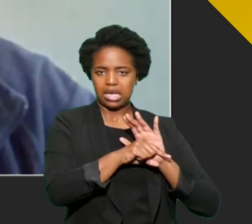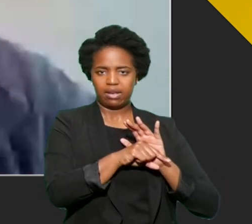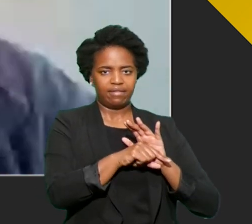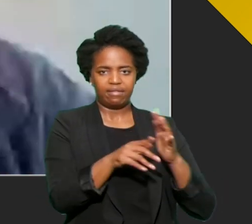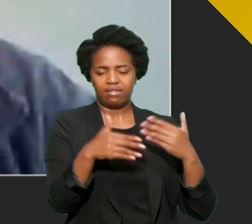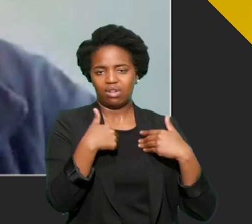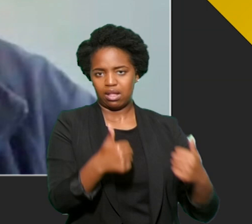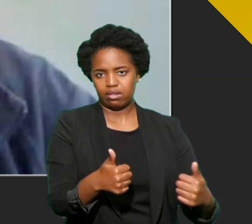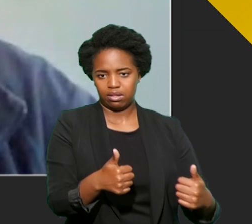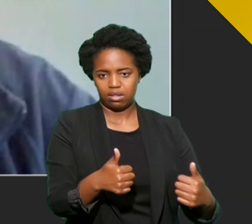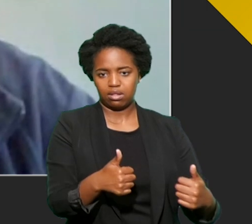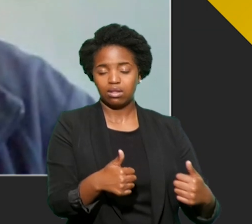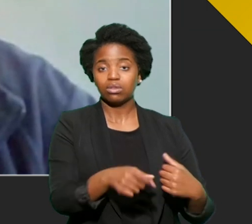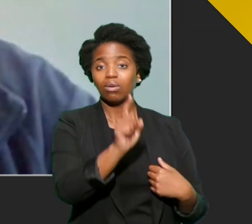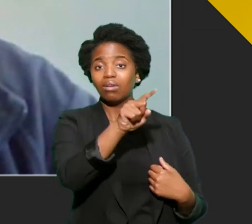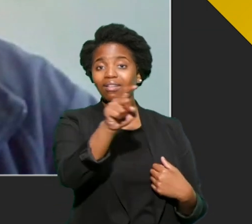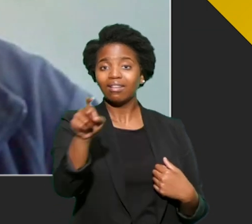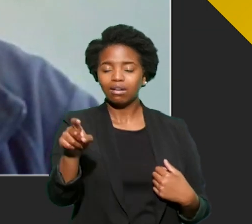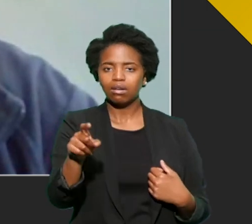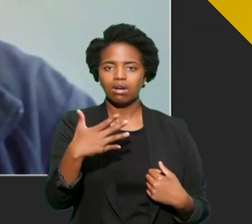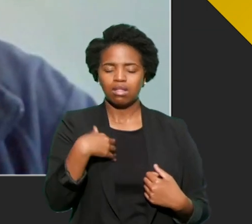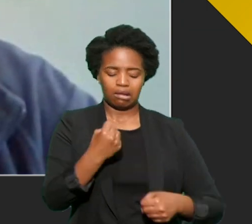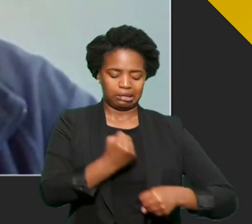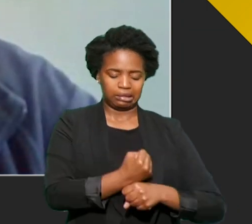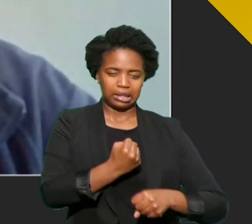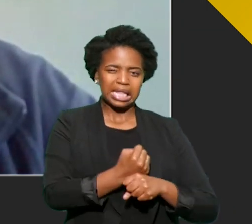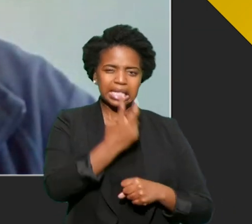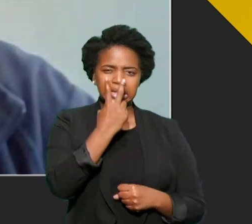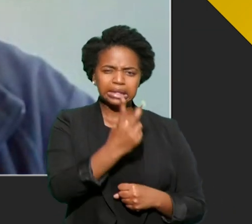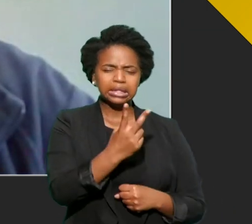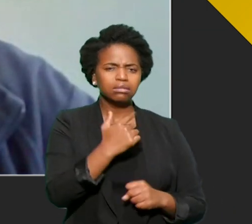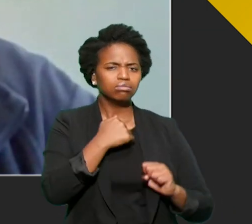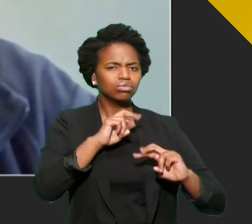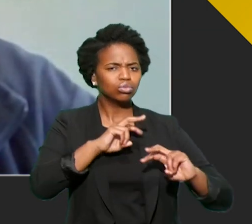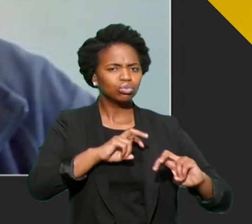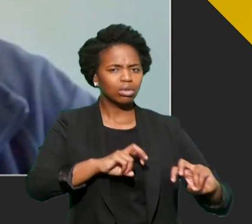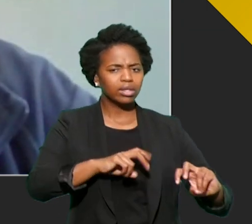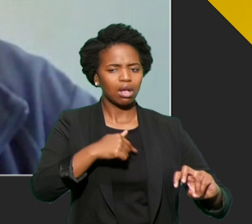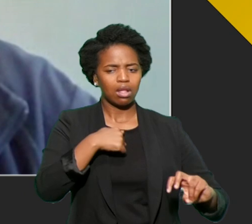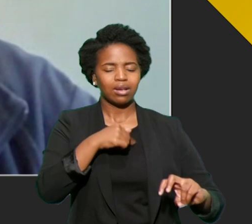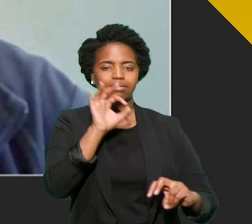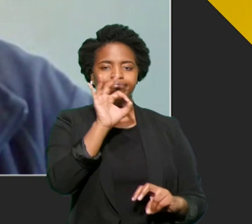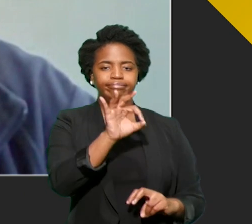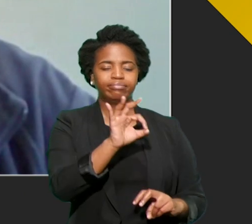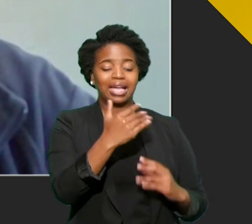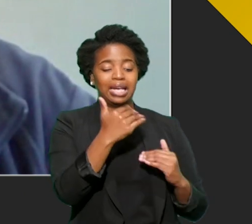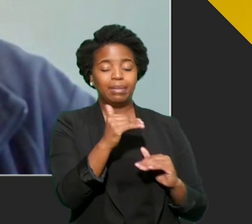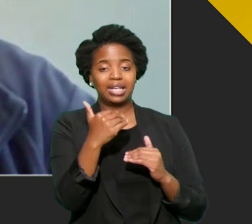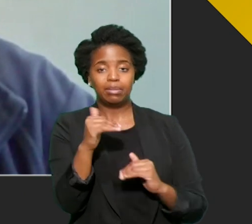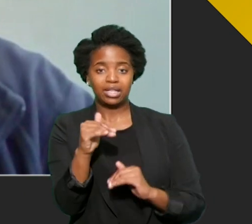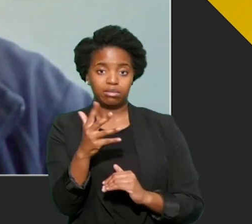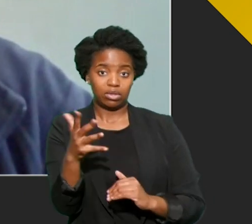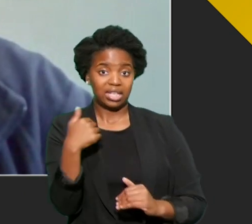So the bodies across the world that specialize in this field, they look at all the latest research, and then they specify a limit and say, as long as